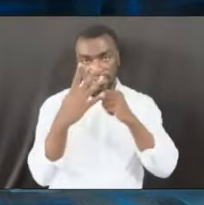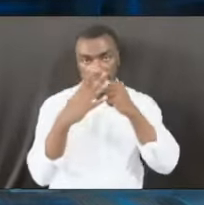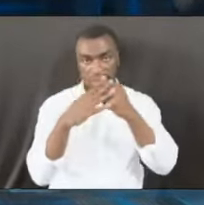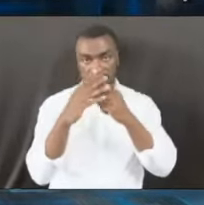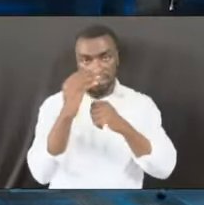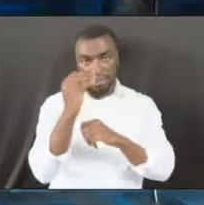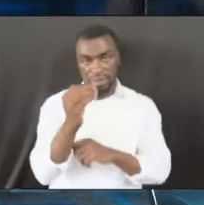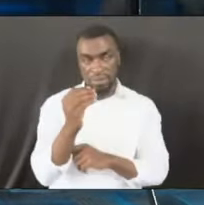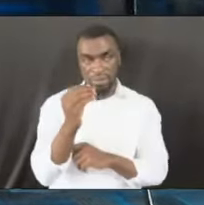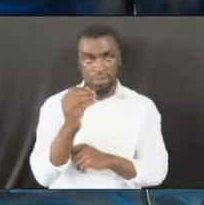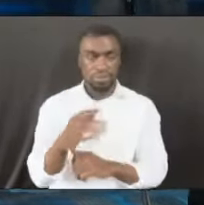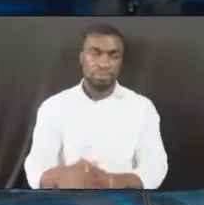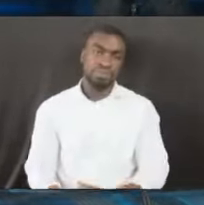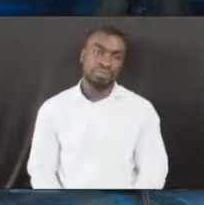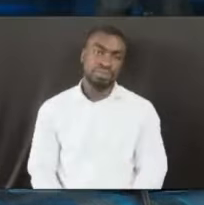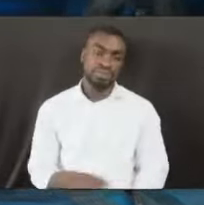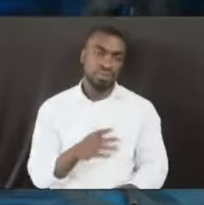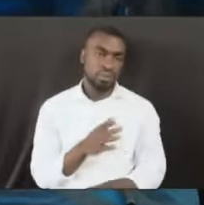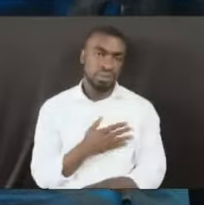Obey.